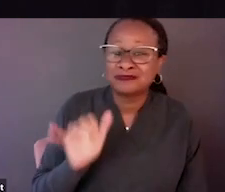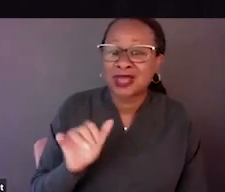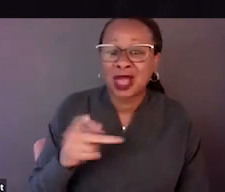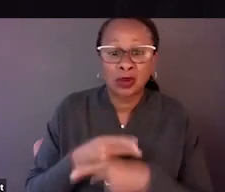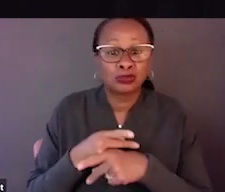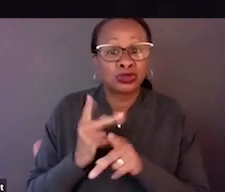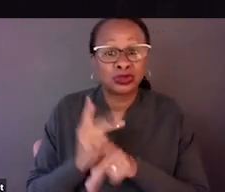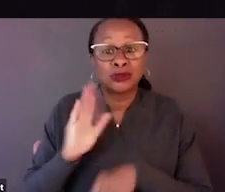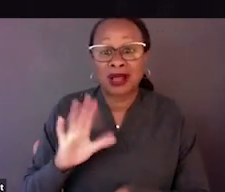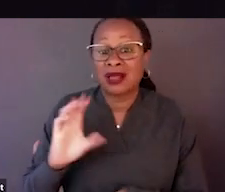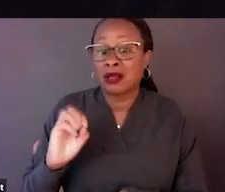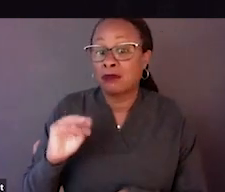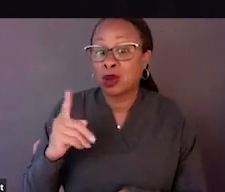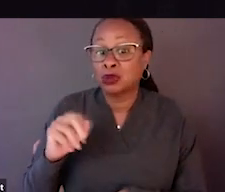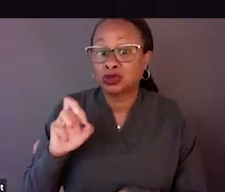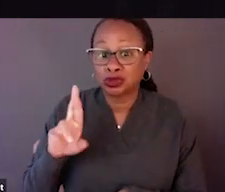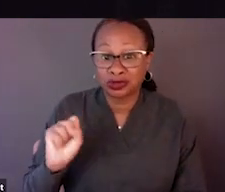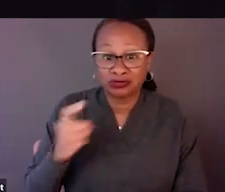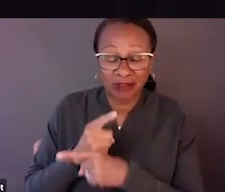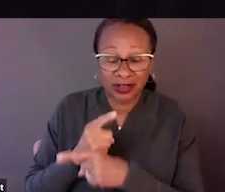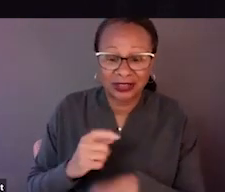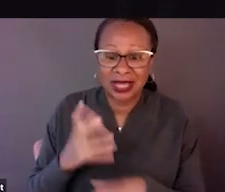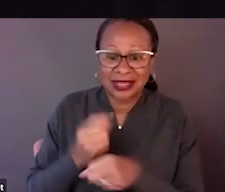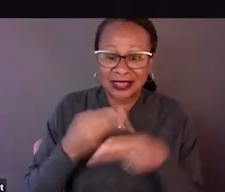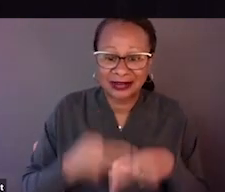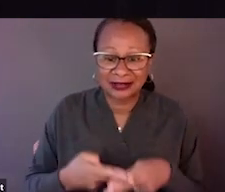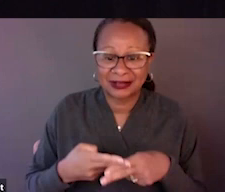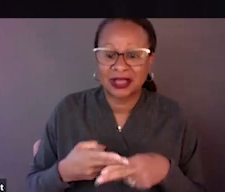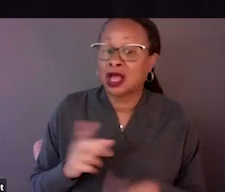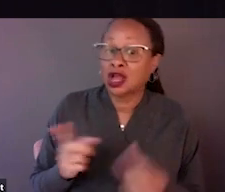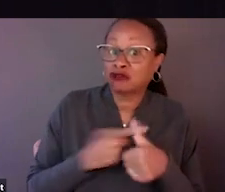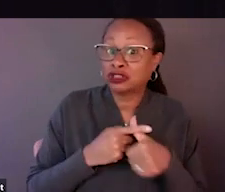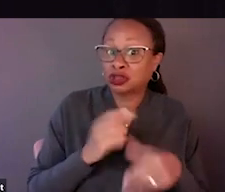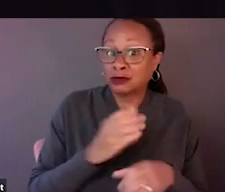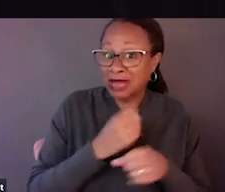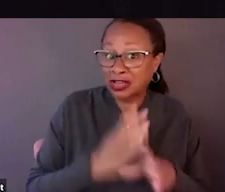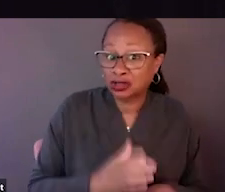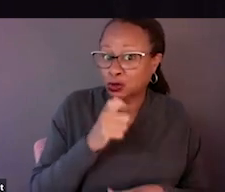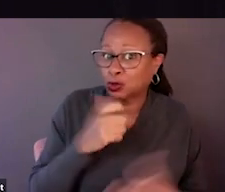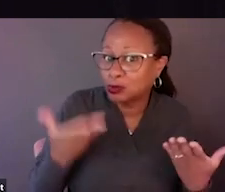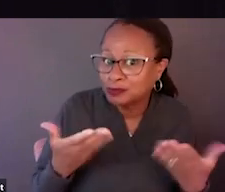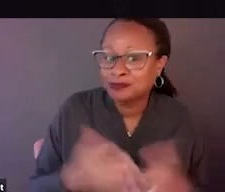by the composers, right? Yes. Let me get their names. The original composers, which